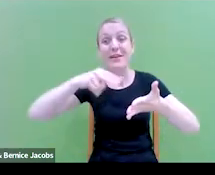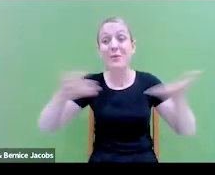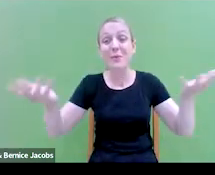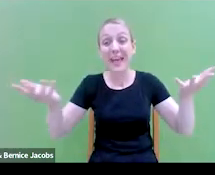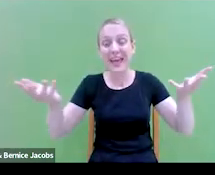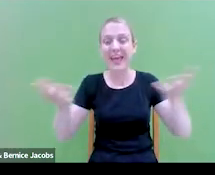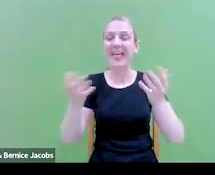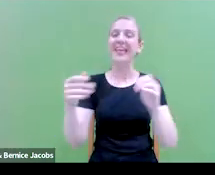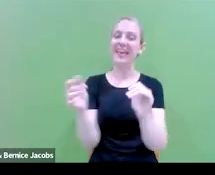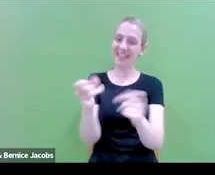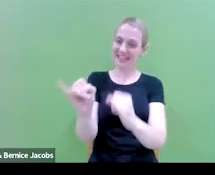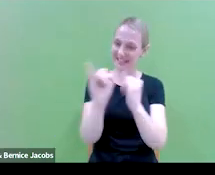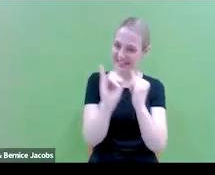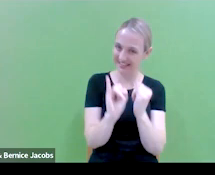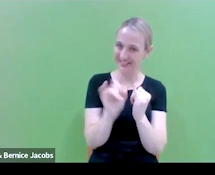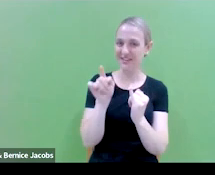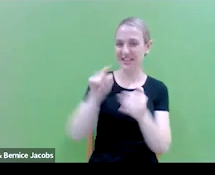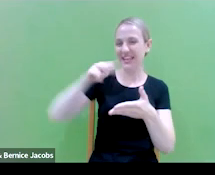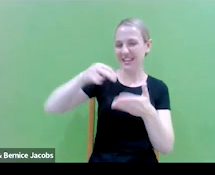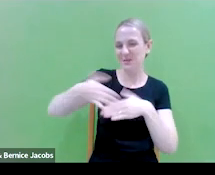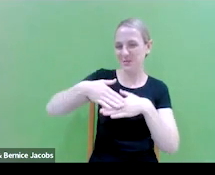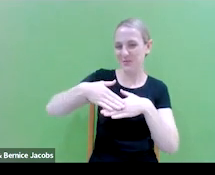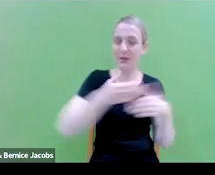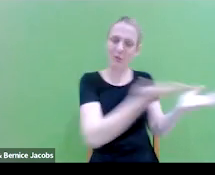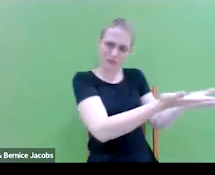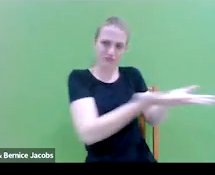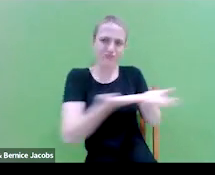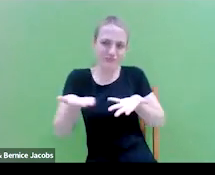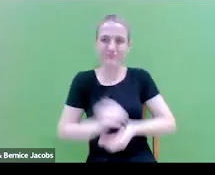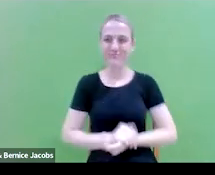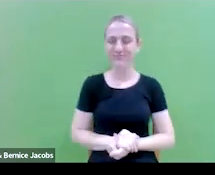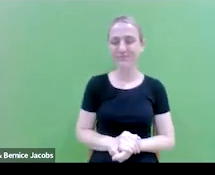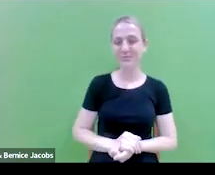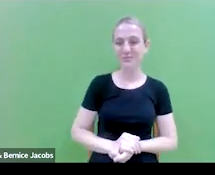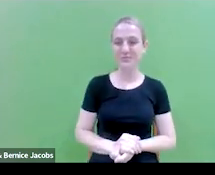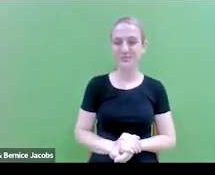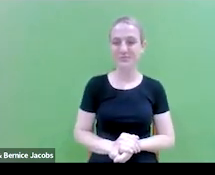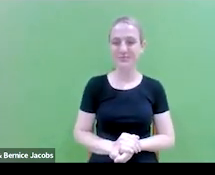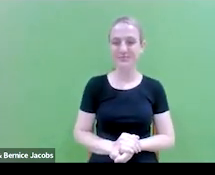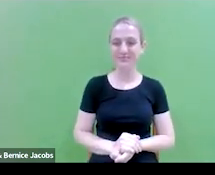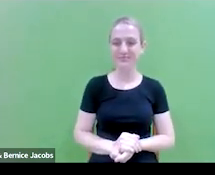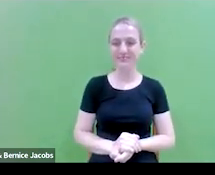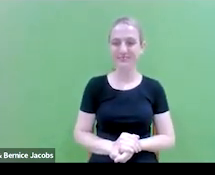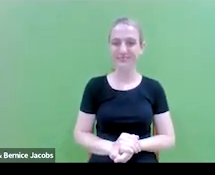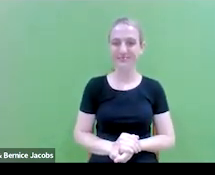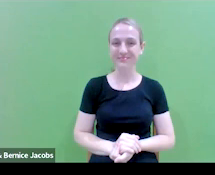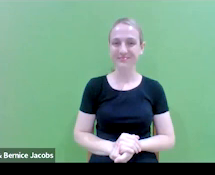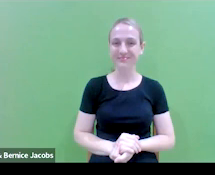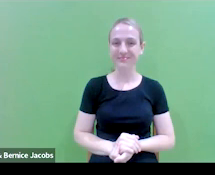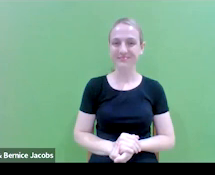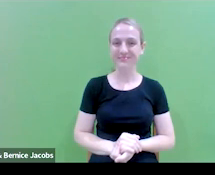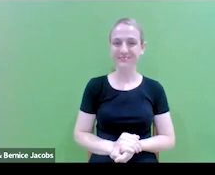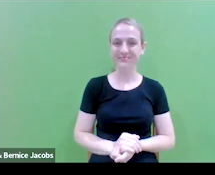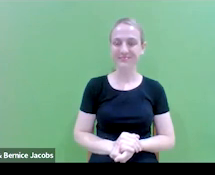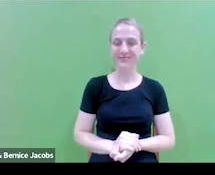invite. So I'd like to hand it over to you, Colette.